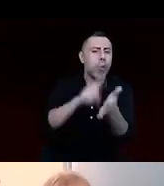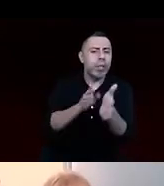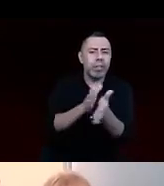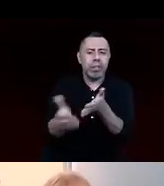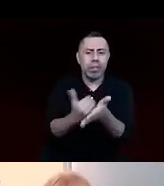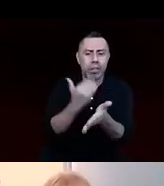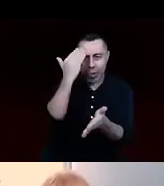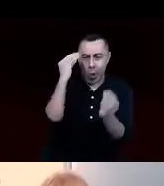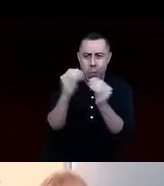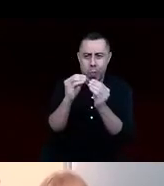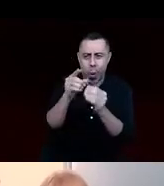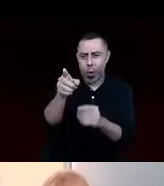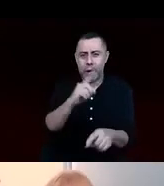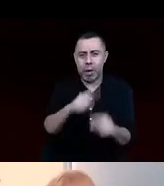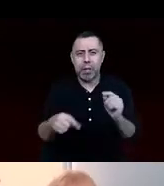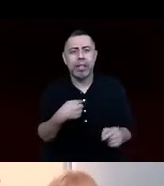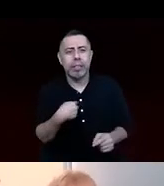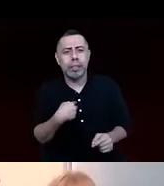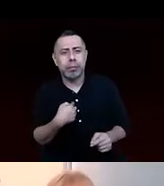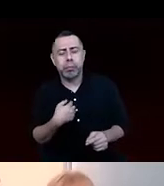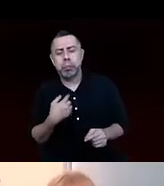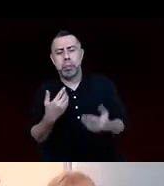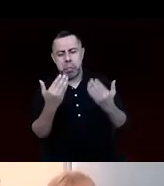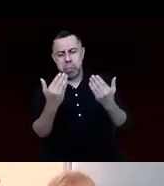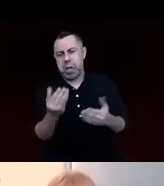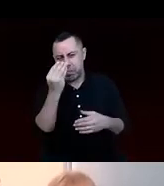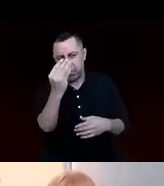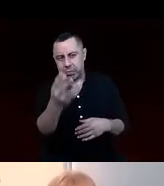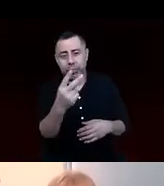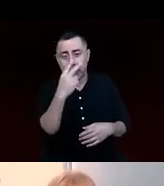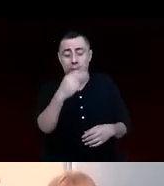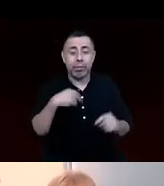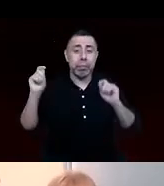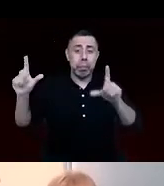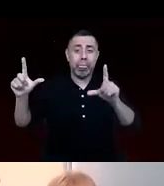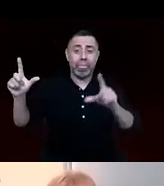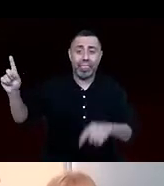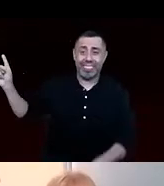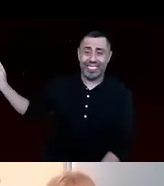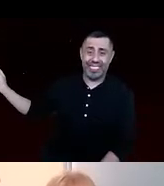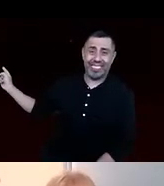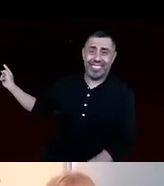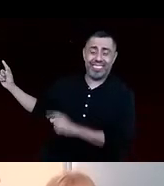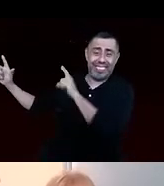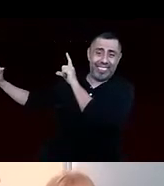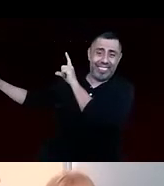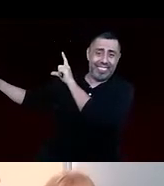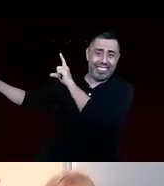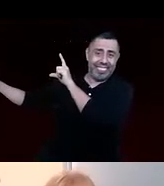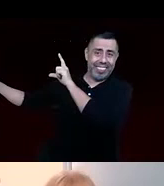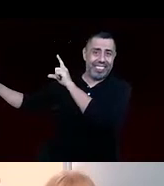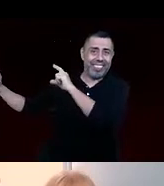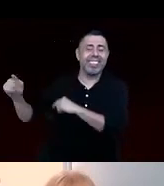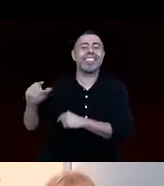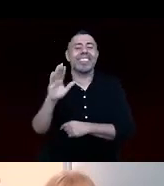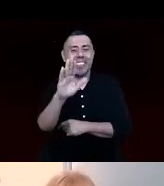I'm unmuted, if you look at my screen, you will see that your